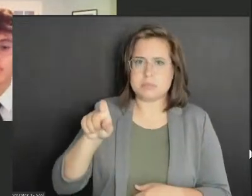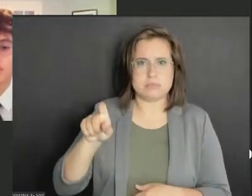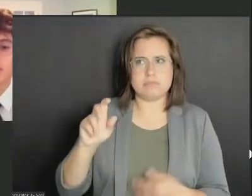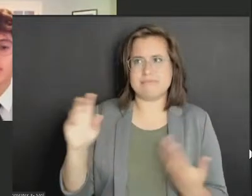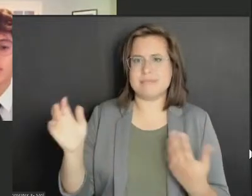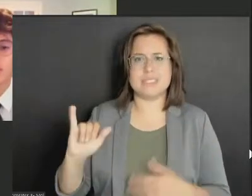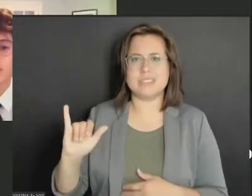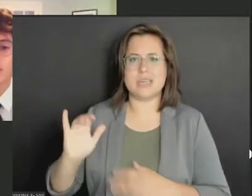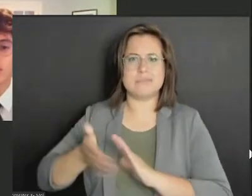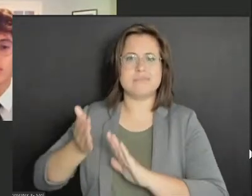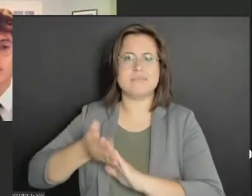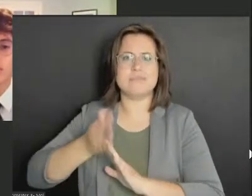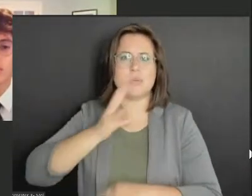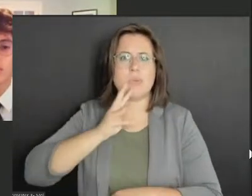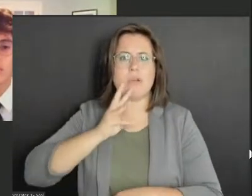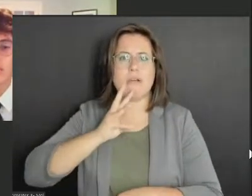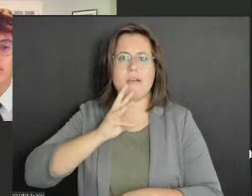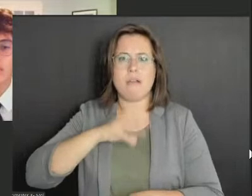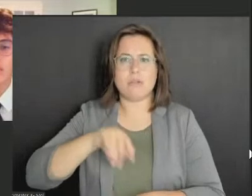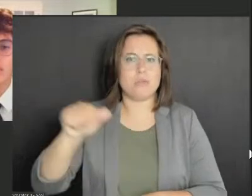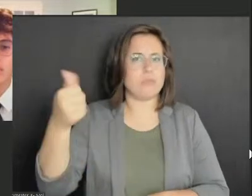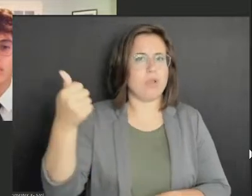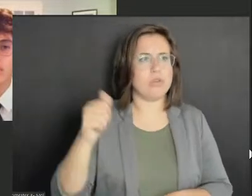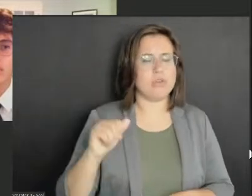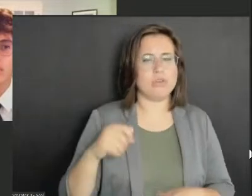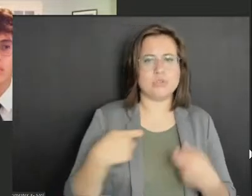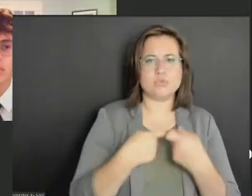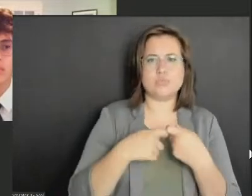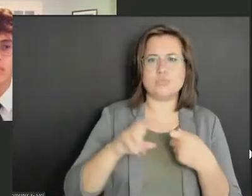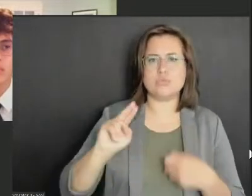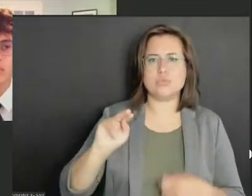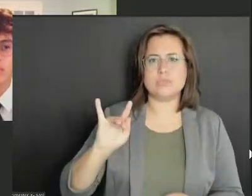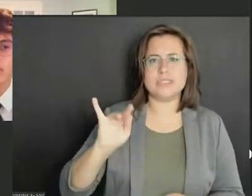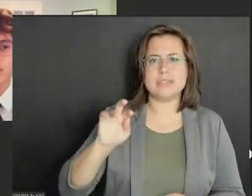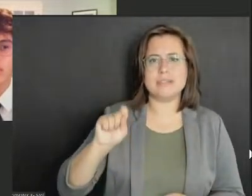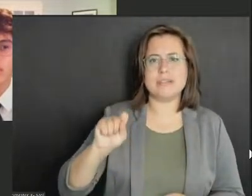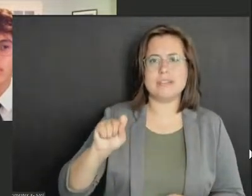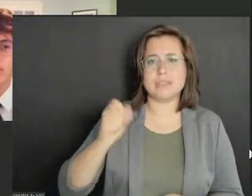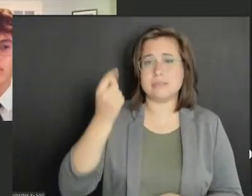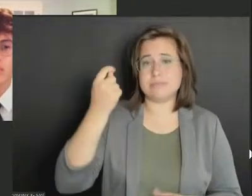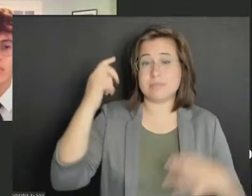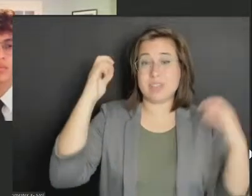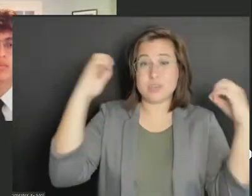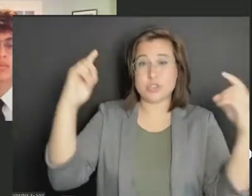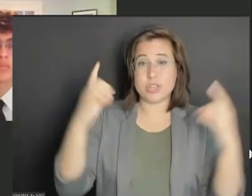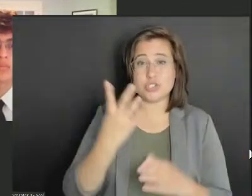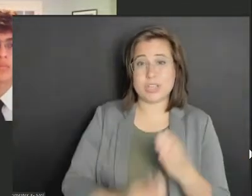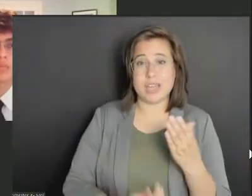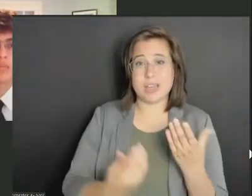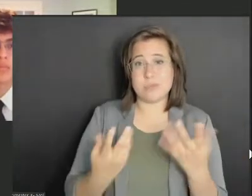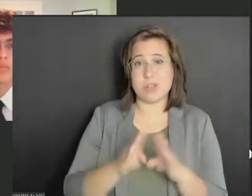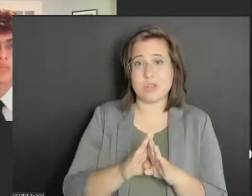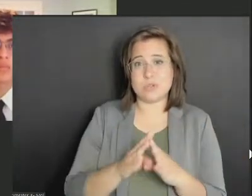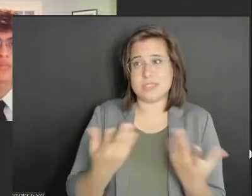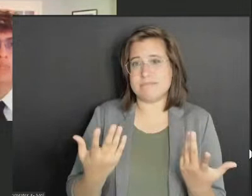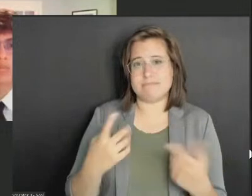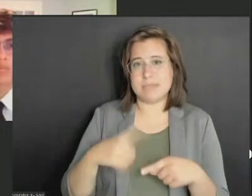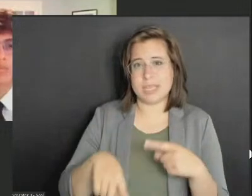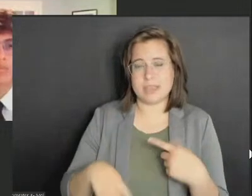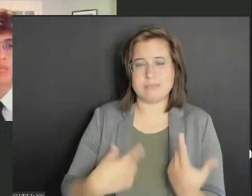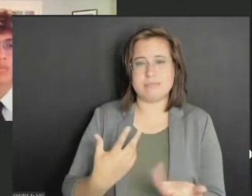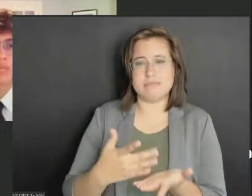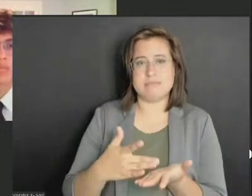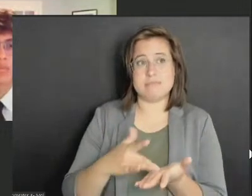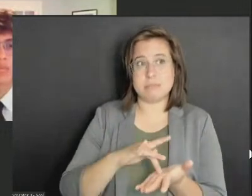and other utilities, because we're not going to close the education gap or the medicine gap or healthcare gap without doing